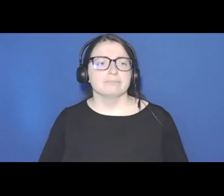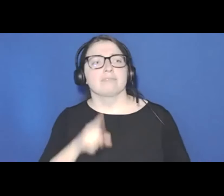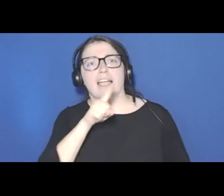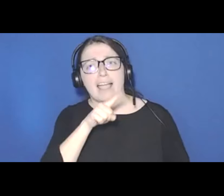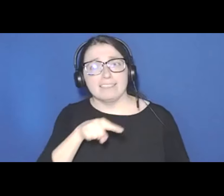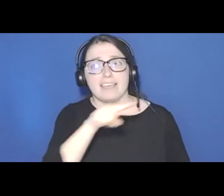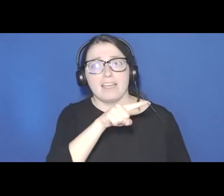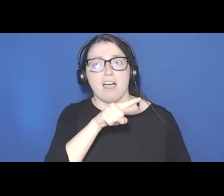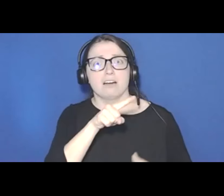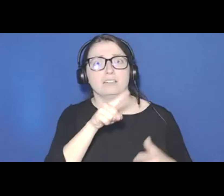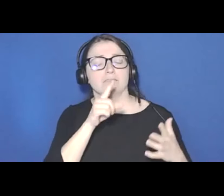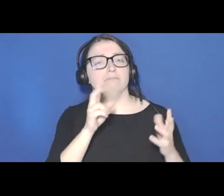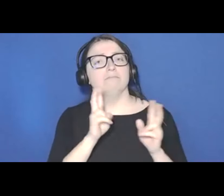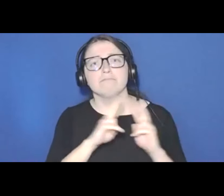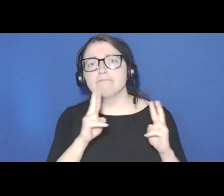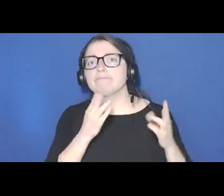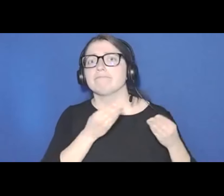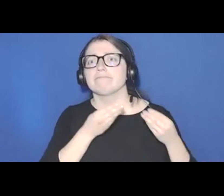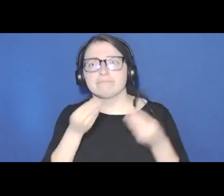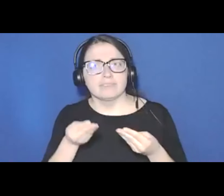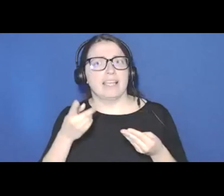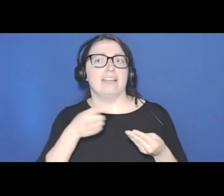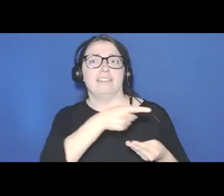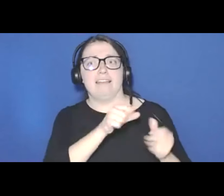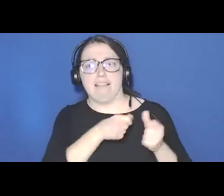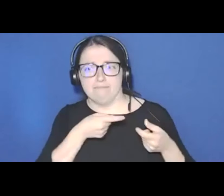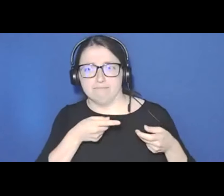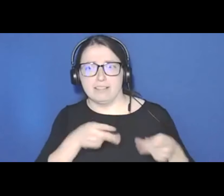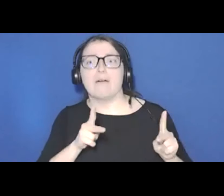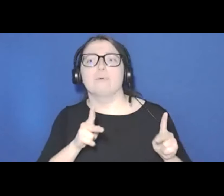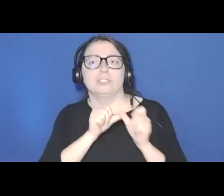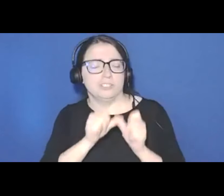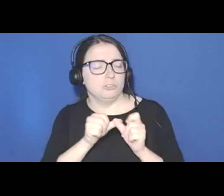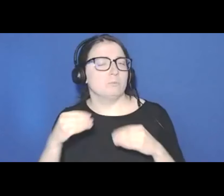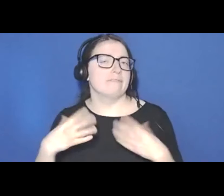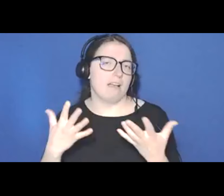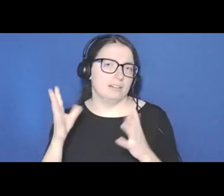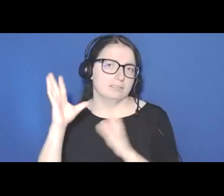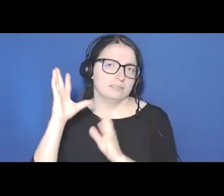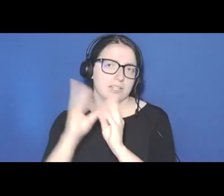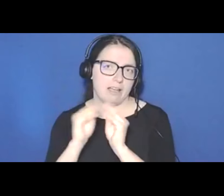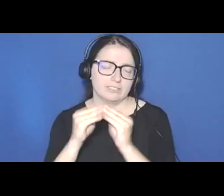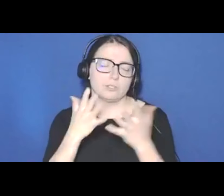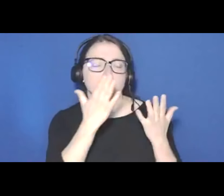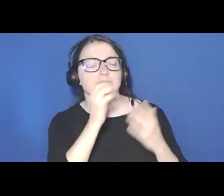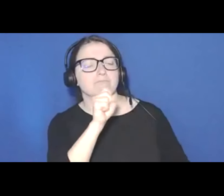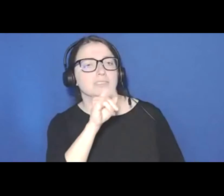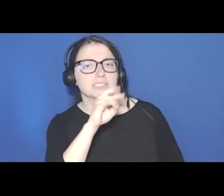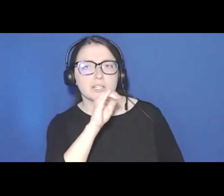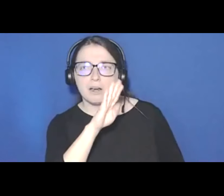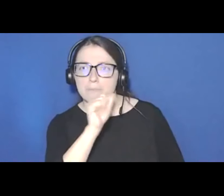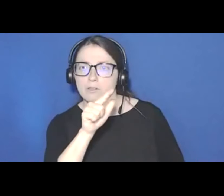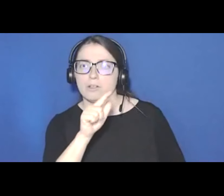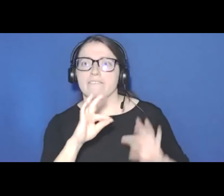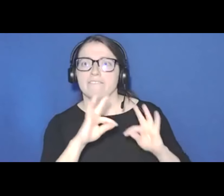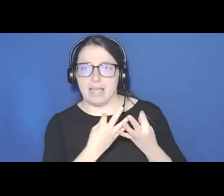continue to provide this annual conference. So I want to thank them. I want to thank Bunny